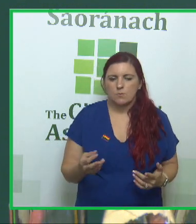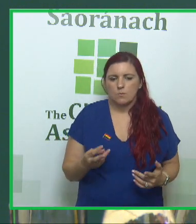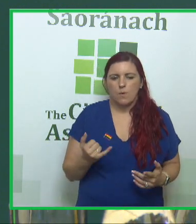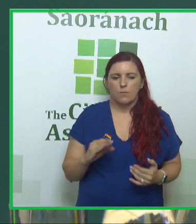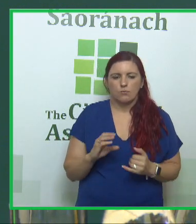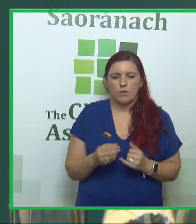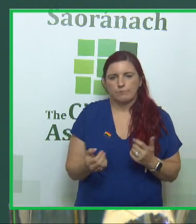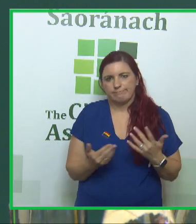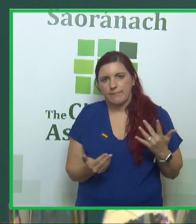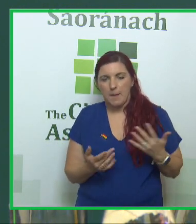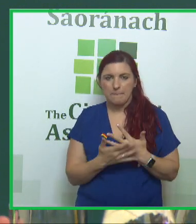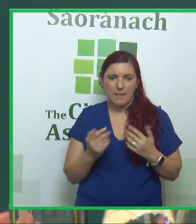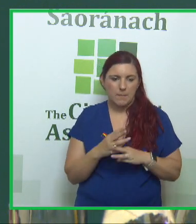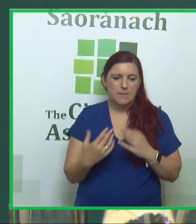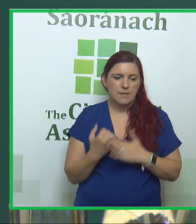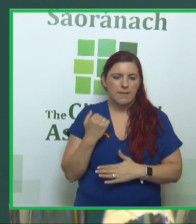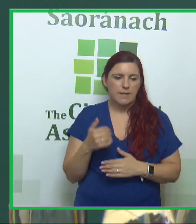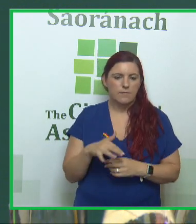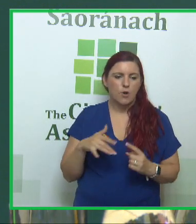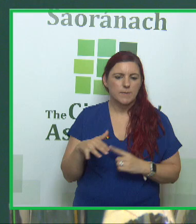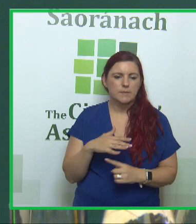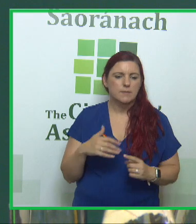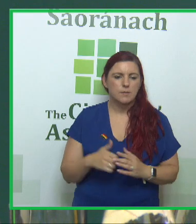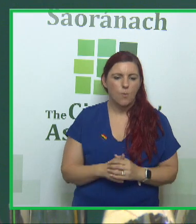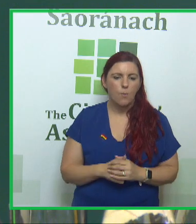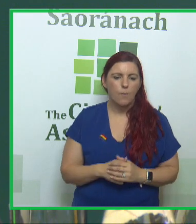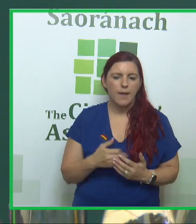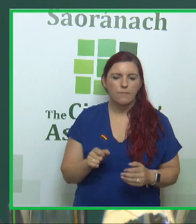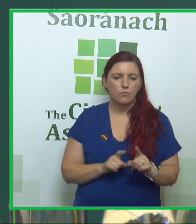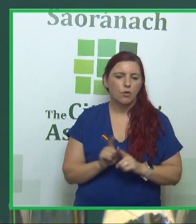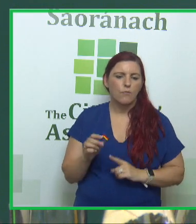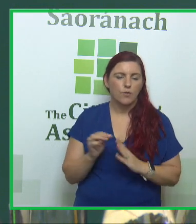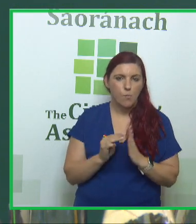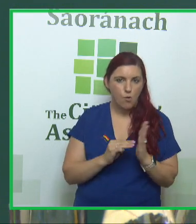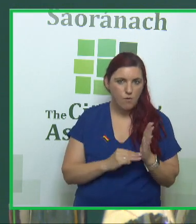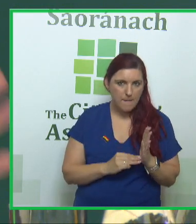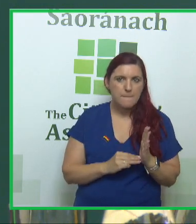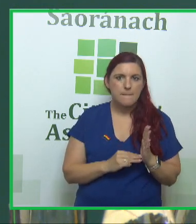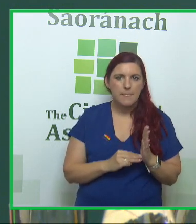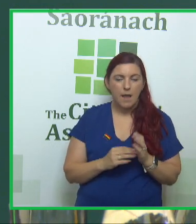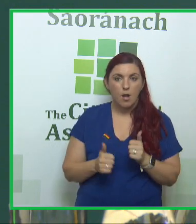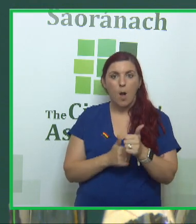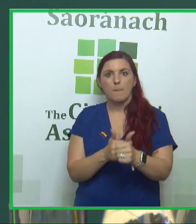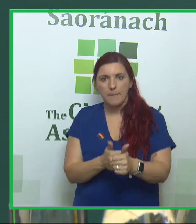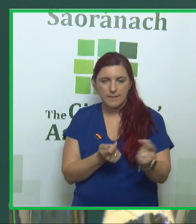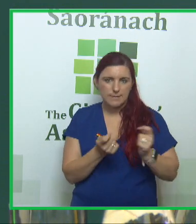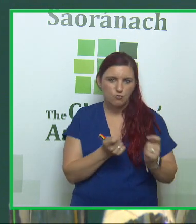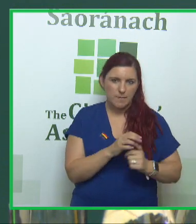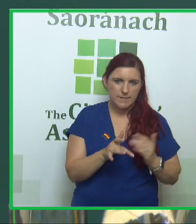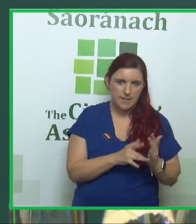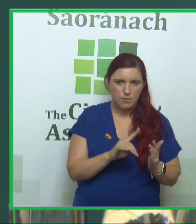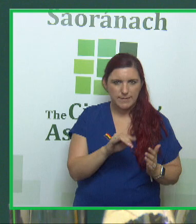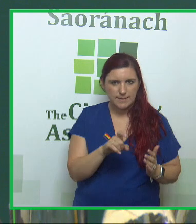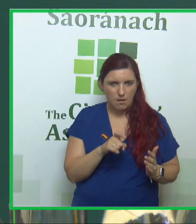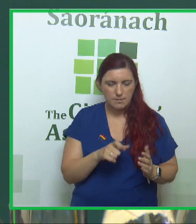succeed in that environment. So we then have an 18-month recovery program that would complement that piece so that people aren't going back